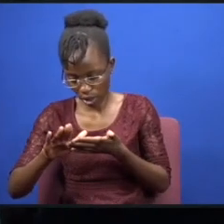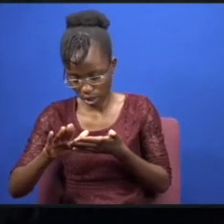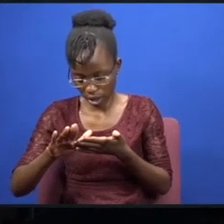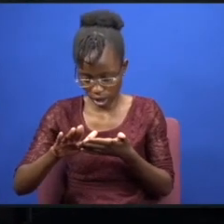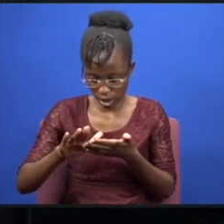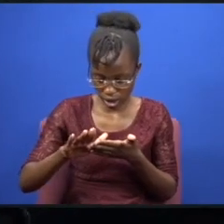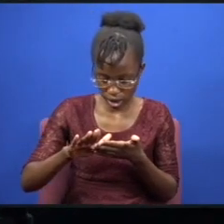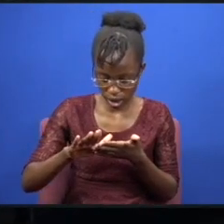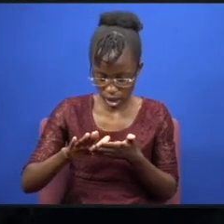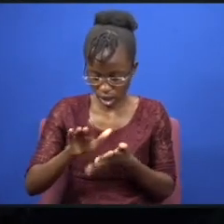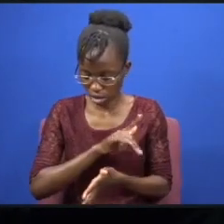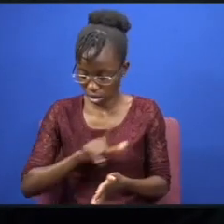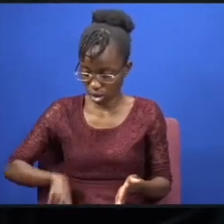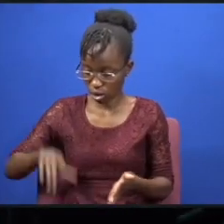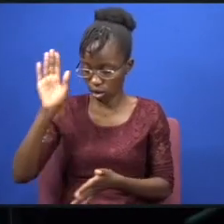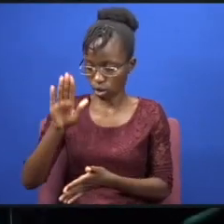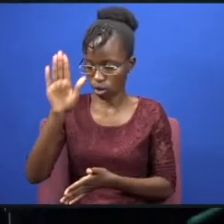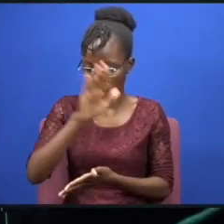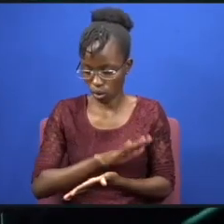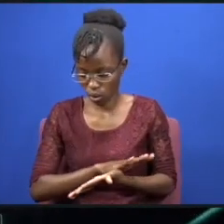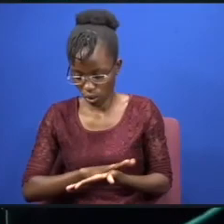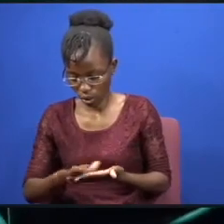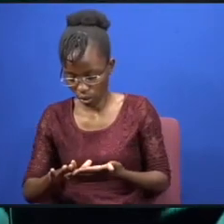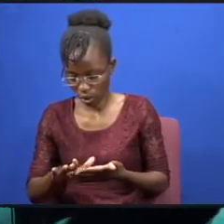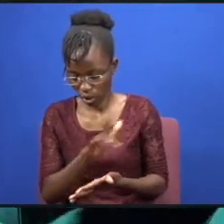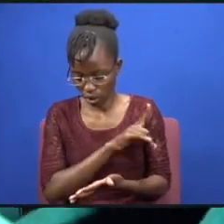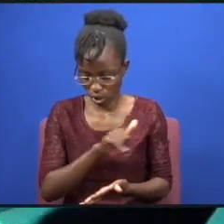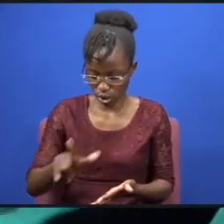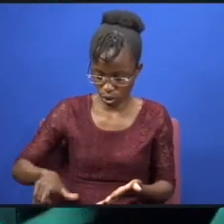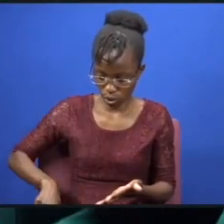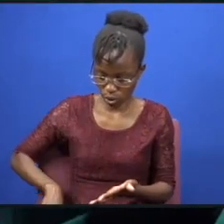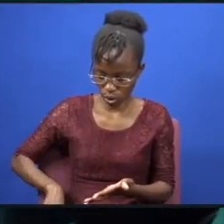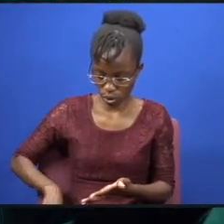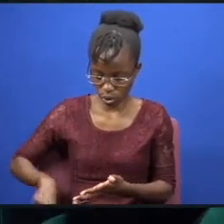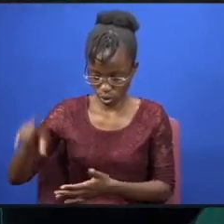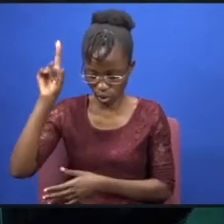holy. You're holy. You, Lord God